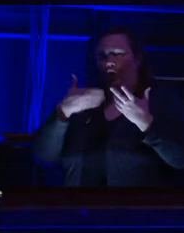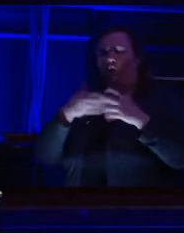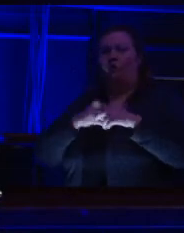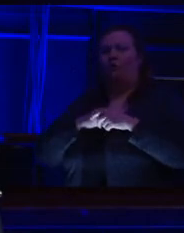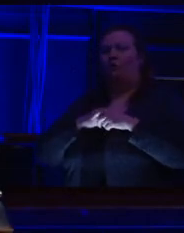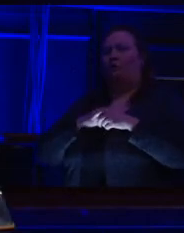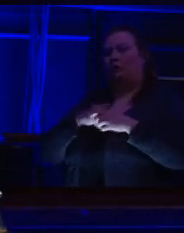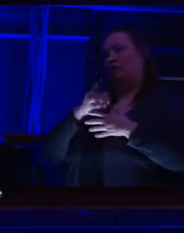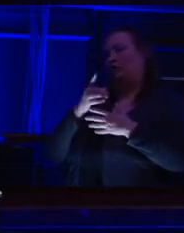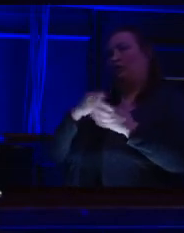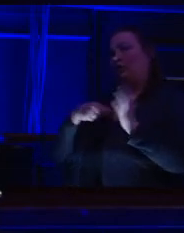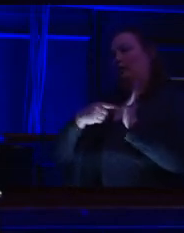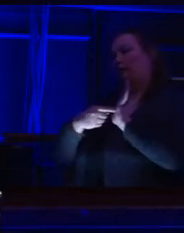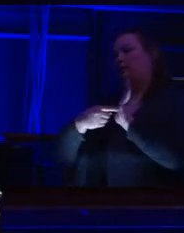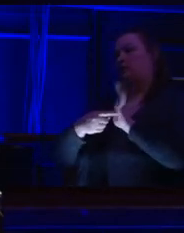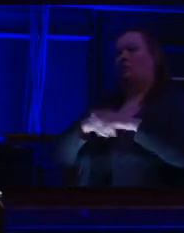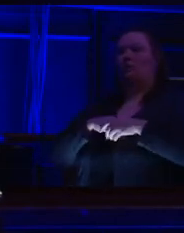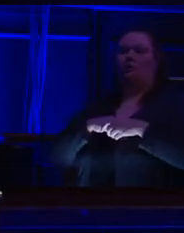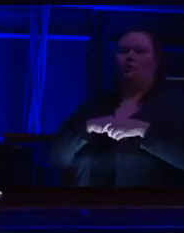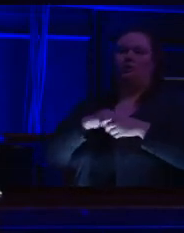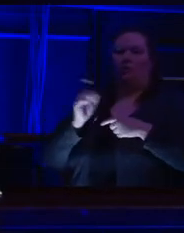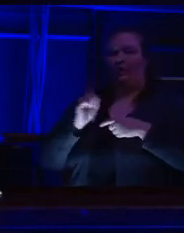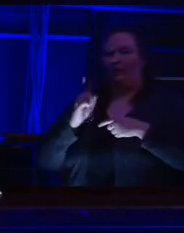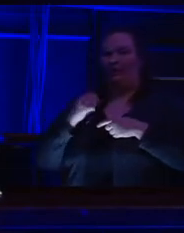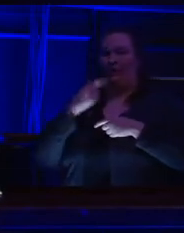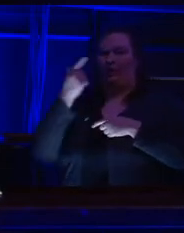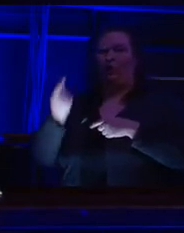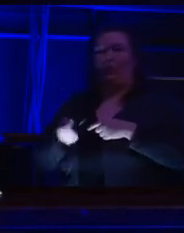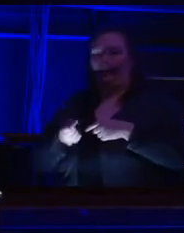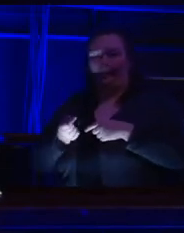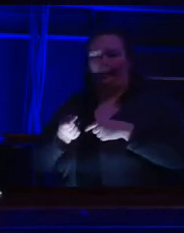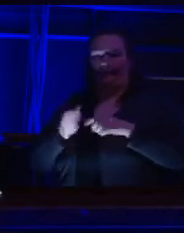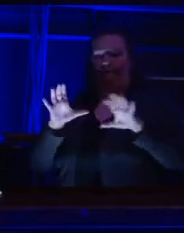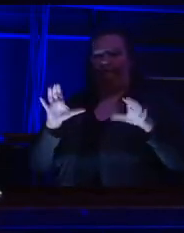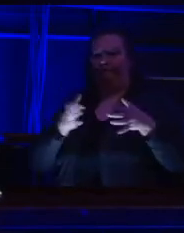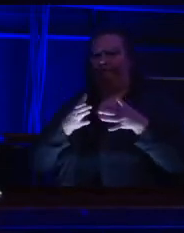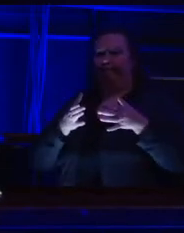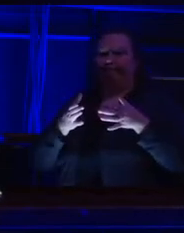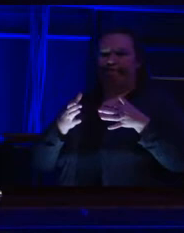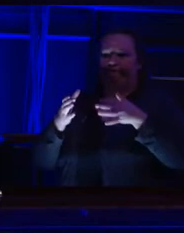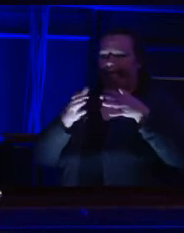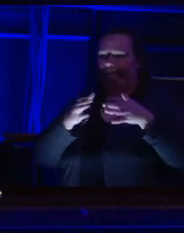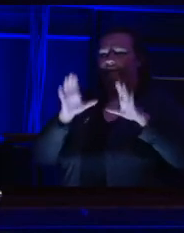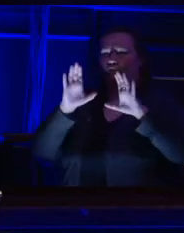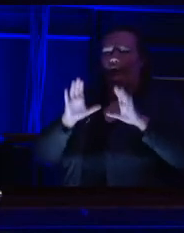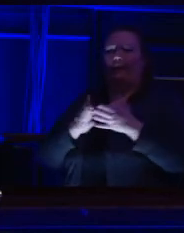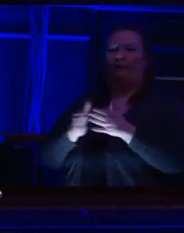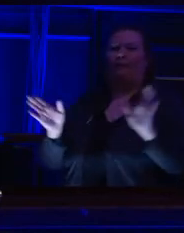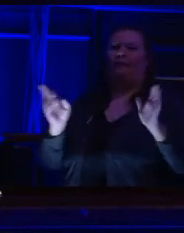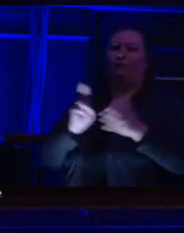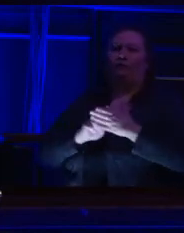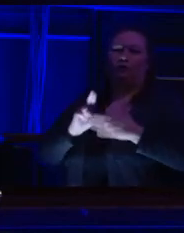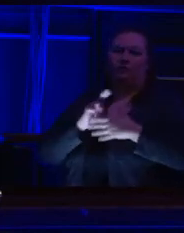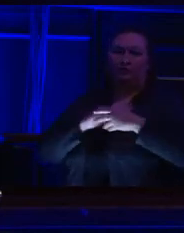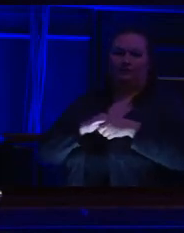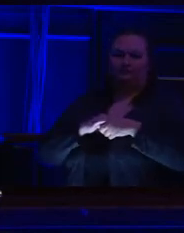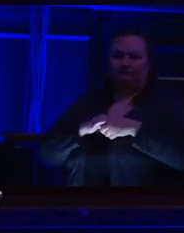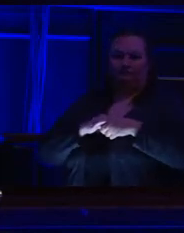what we stand for, and where we are going as a great public university.